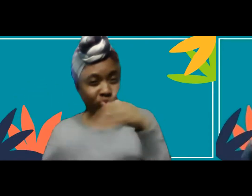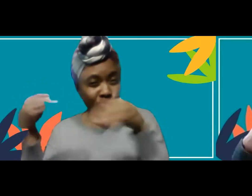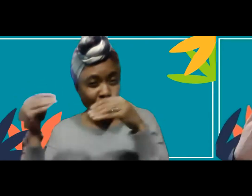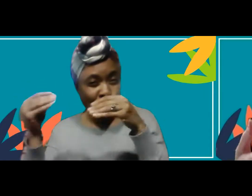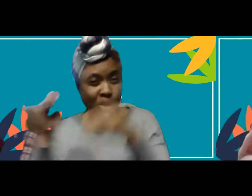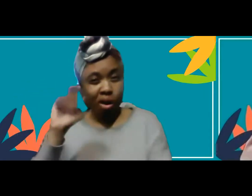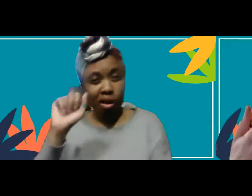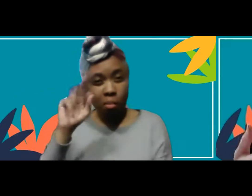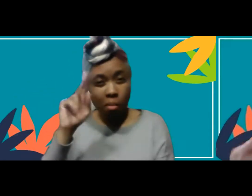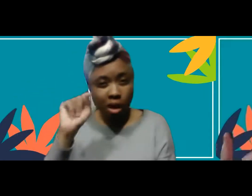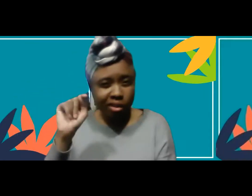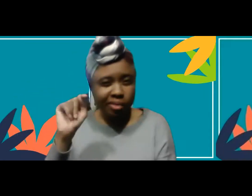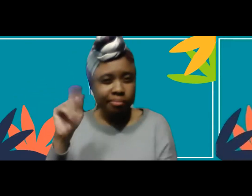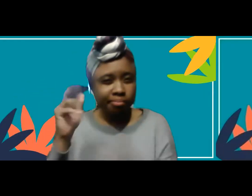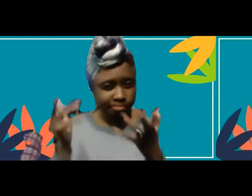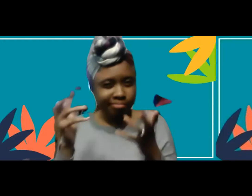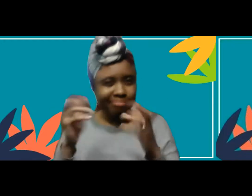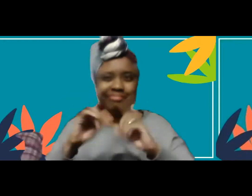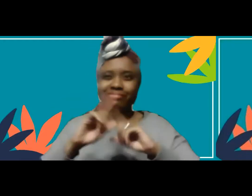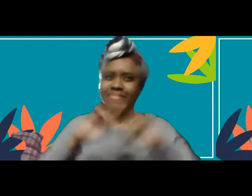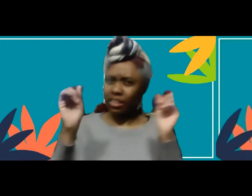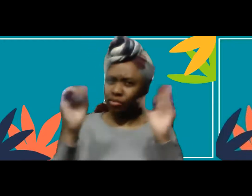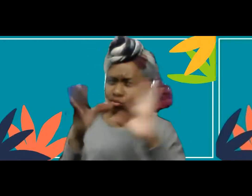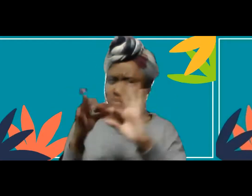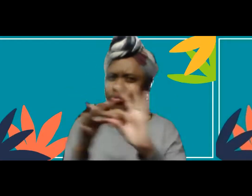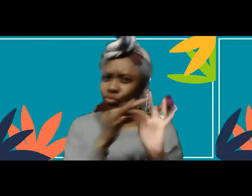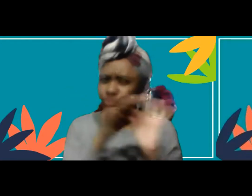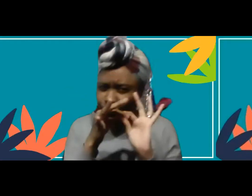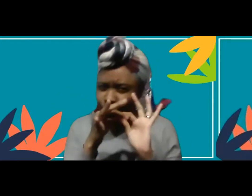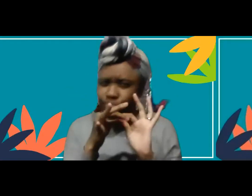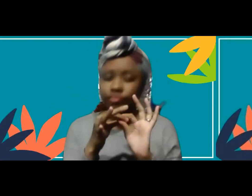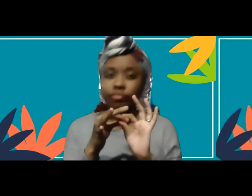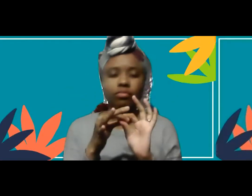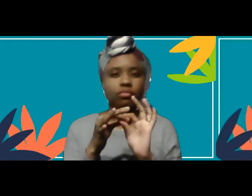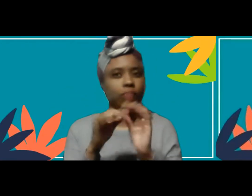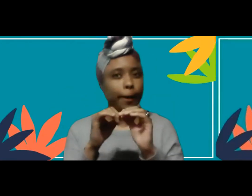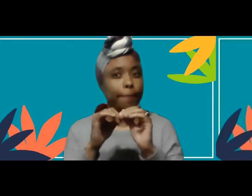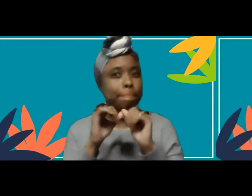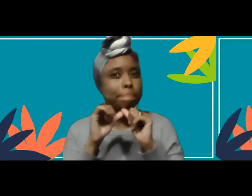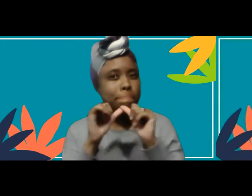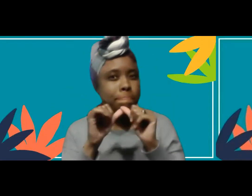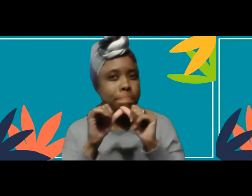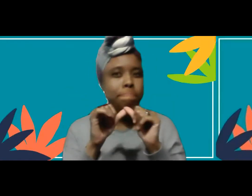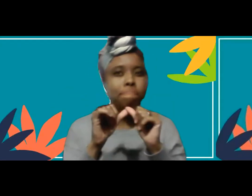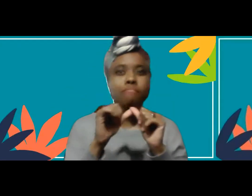It informs a different relationship that is so much more sustainable for all life.